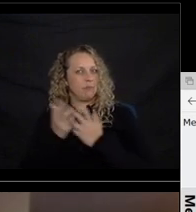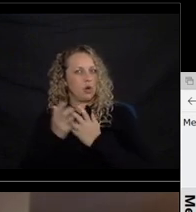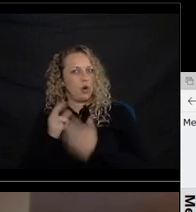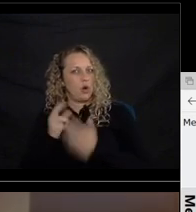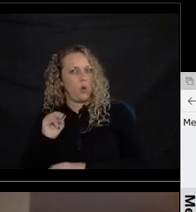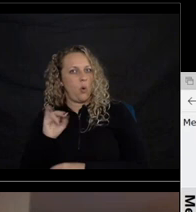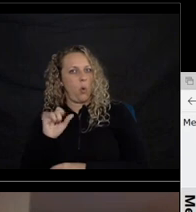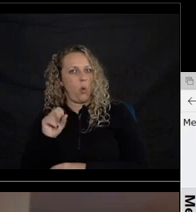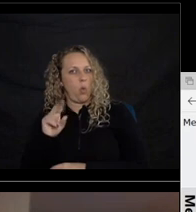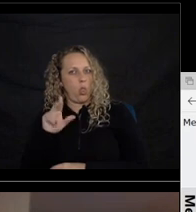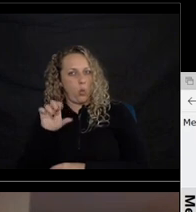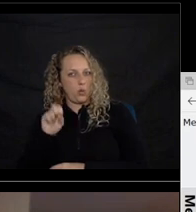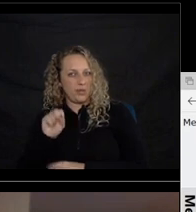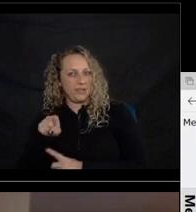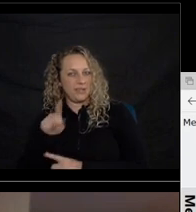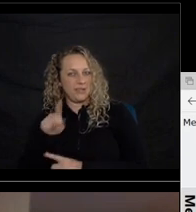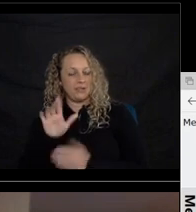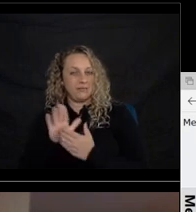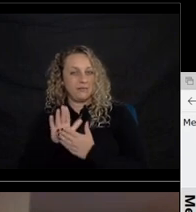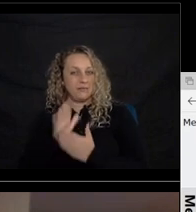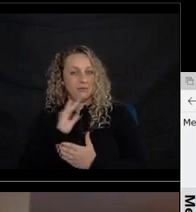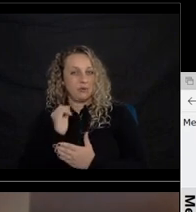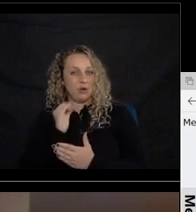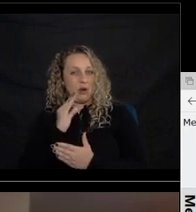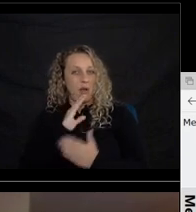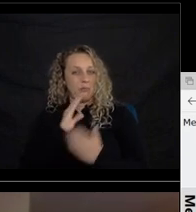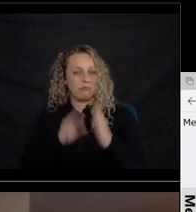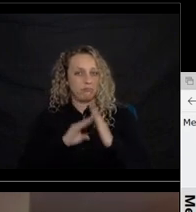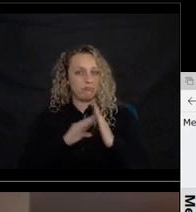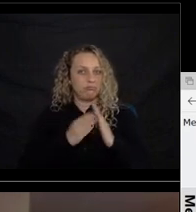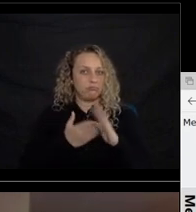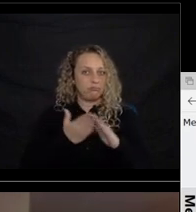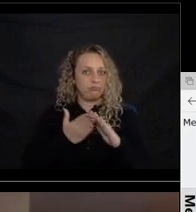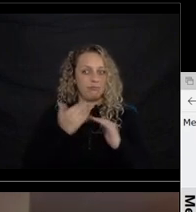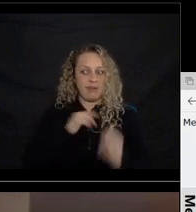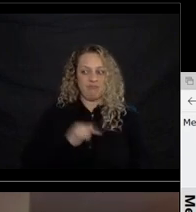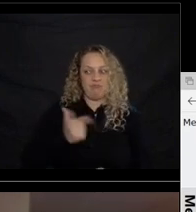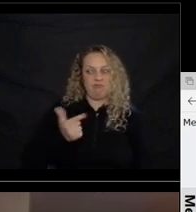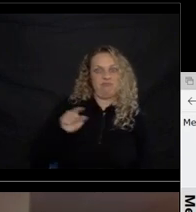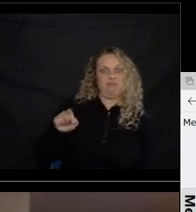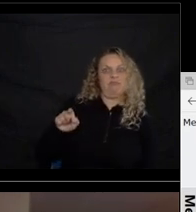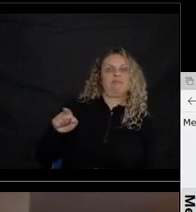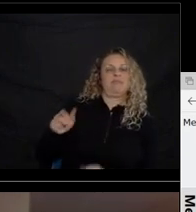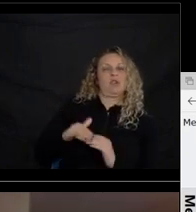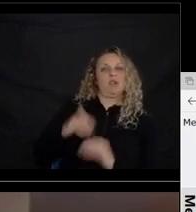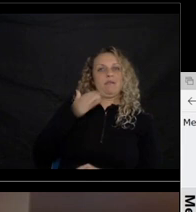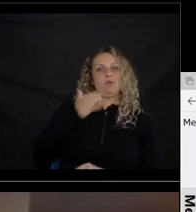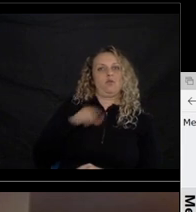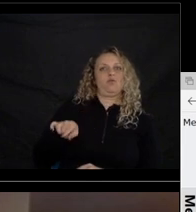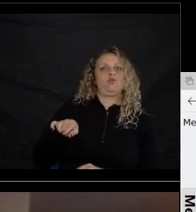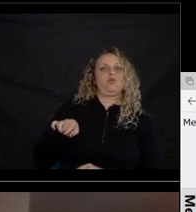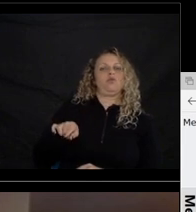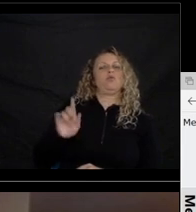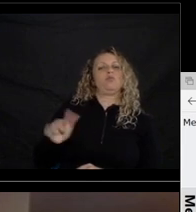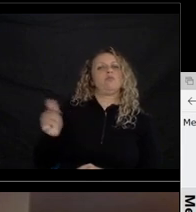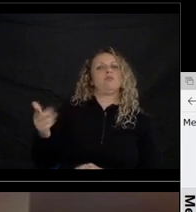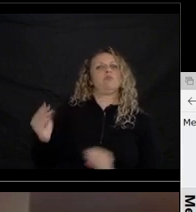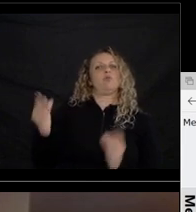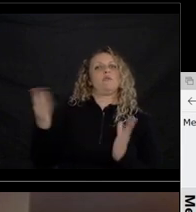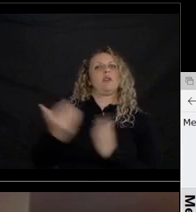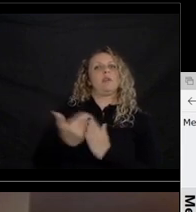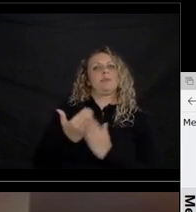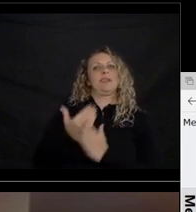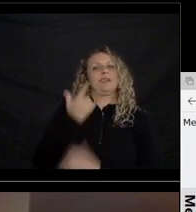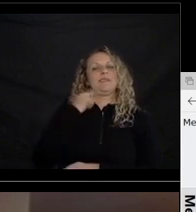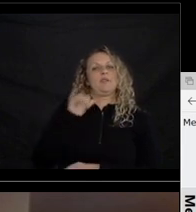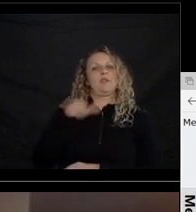really excellent job of hitting the ground running. And I want to turn it over to Nicole Lewis, who's actually on the call. To provide some updates on